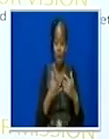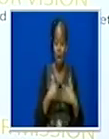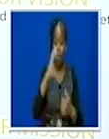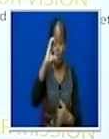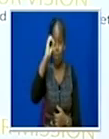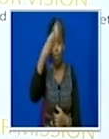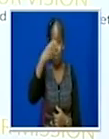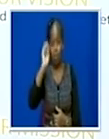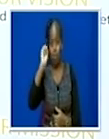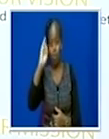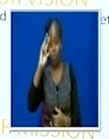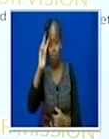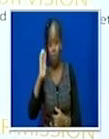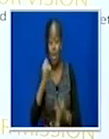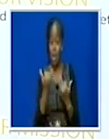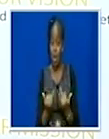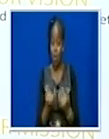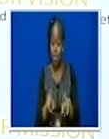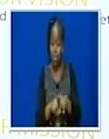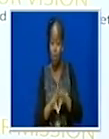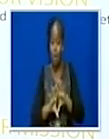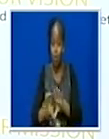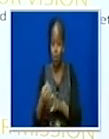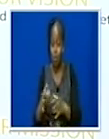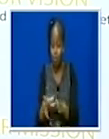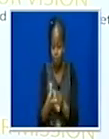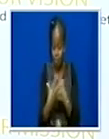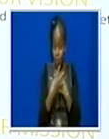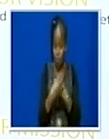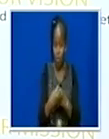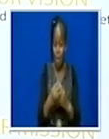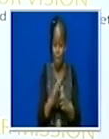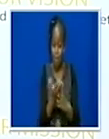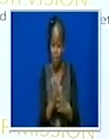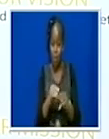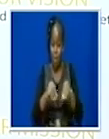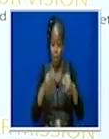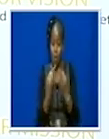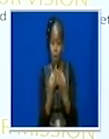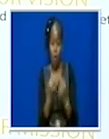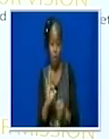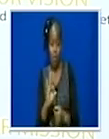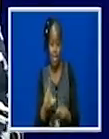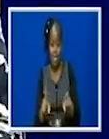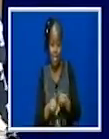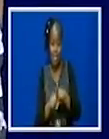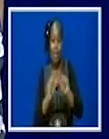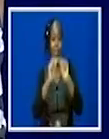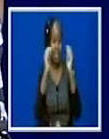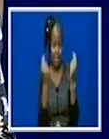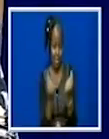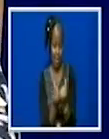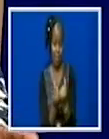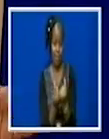force. Cohesive force is the force of attraction between particles of the same kind now. Oh.